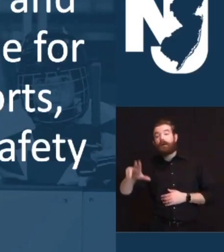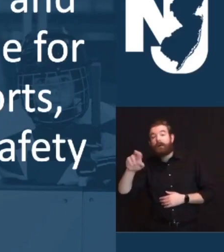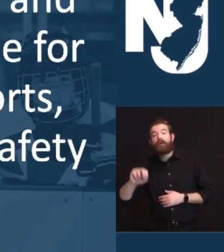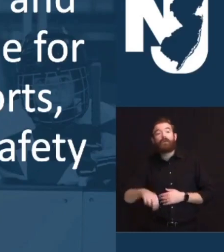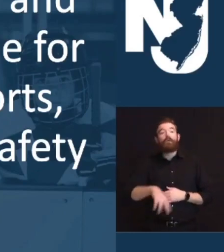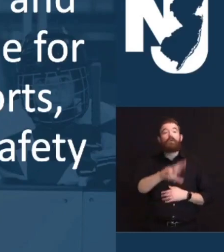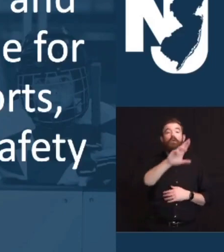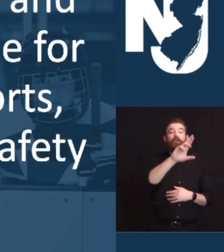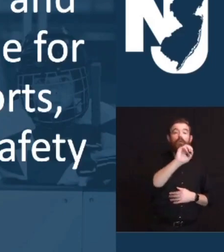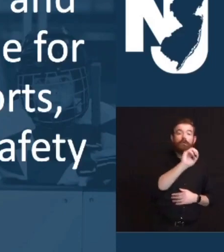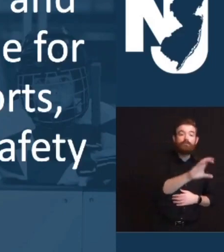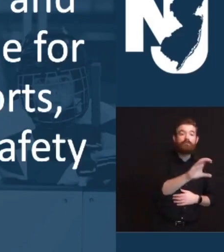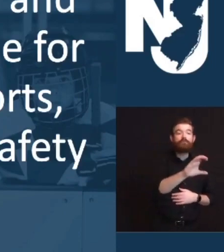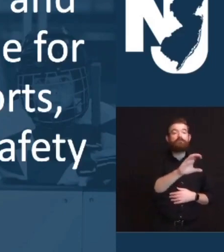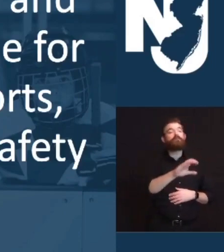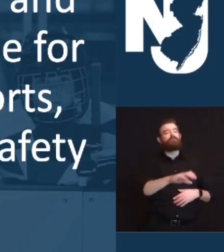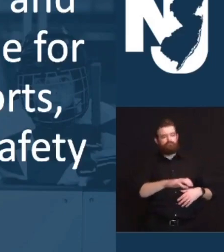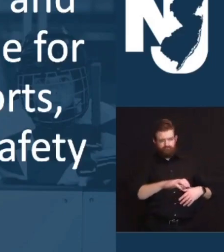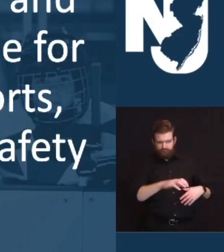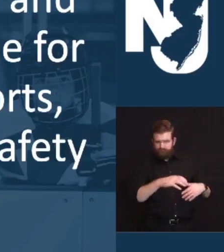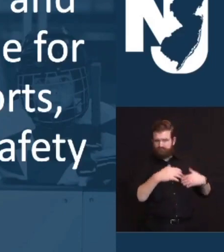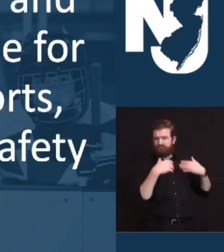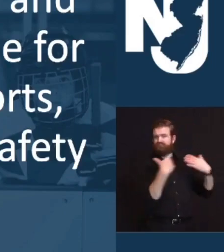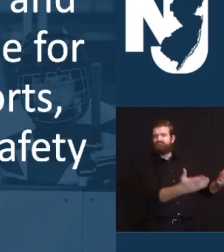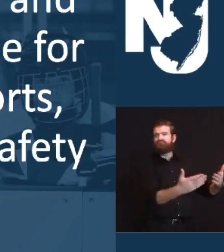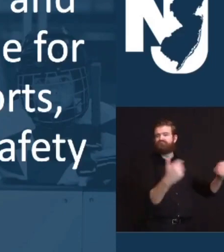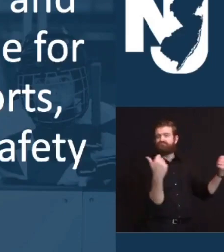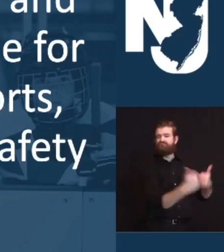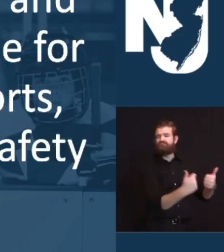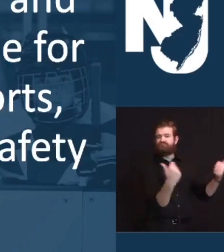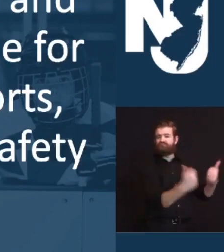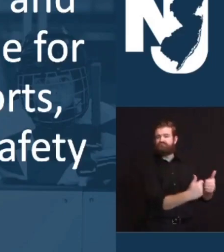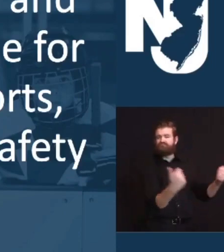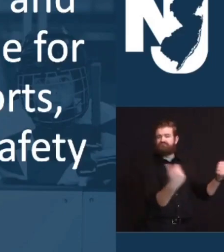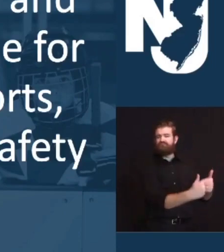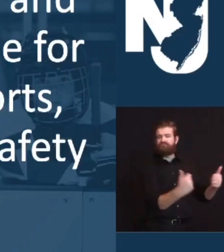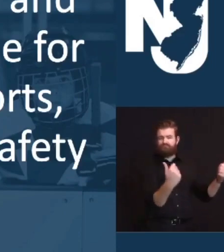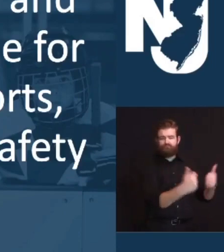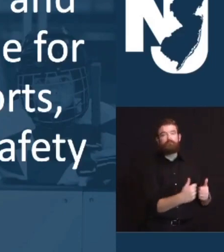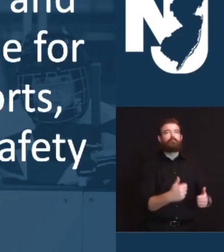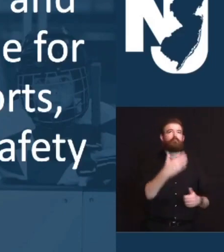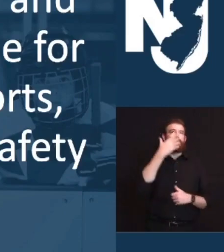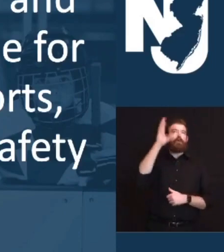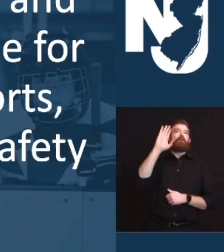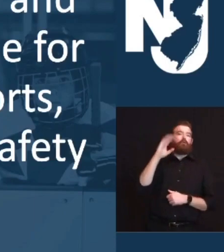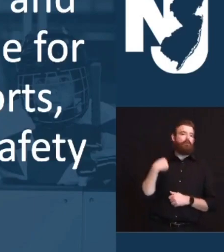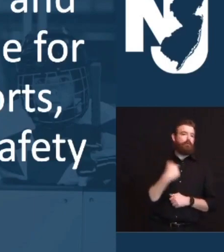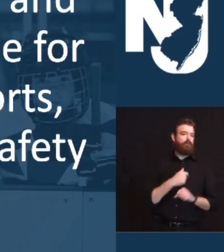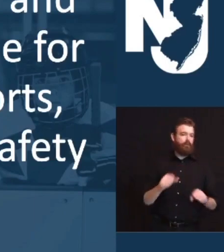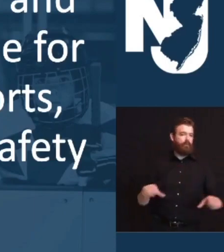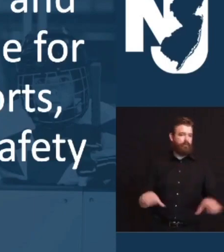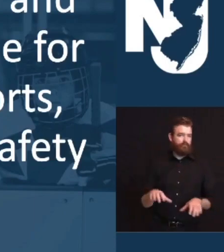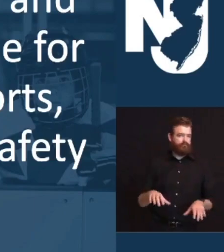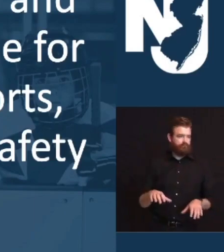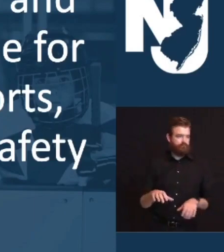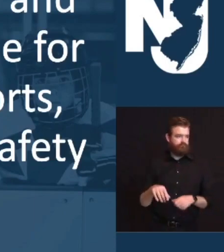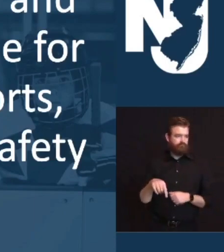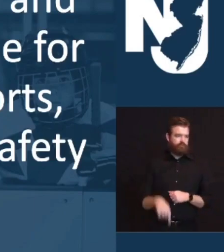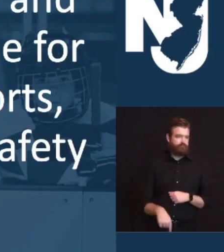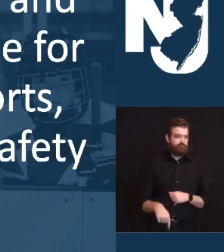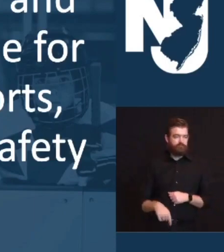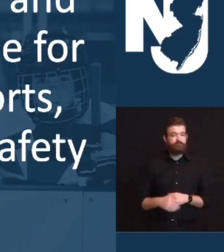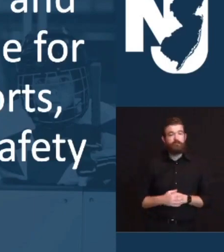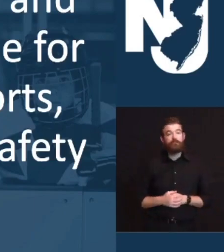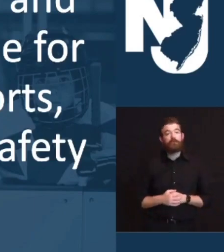am pleased that we've been able to take this step. Judy, a quick audible here at the line of scrimmage. As we do every Thursday, we